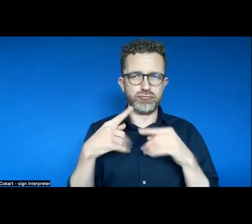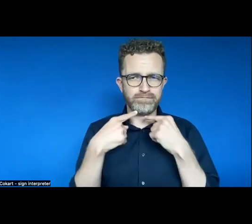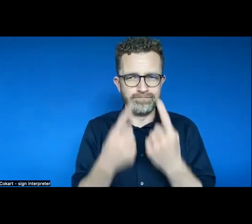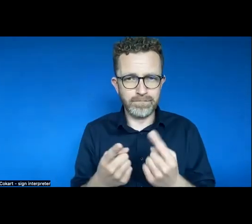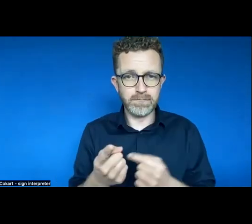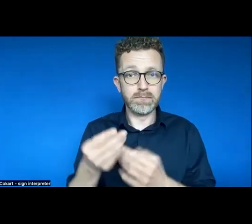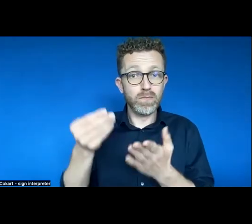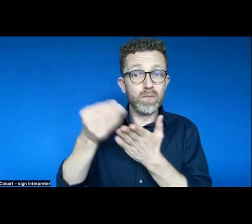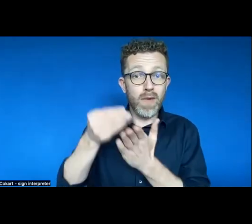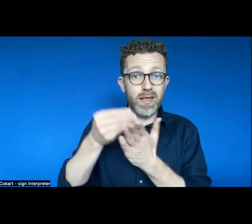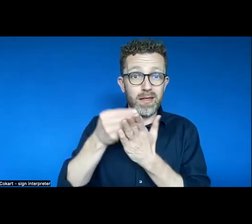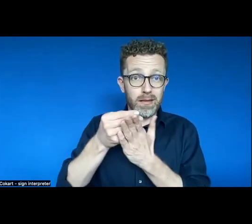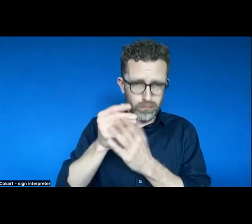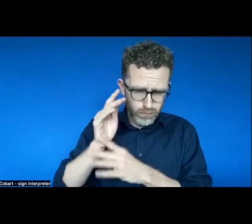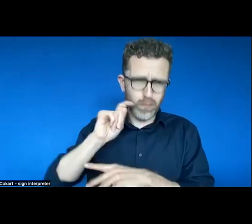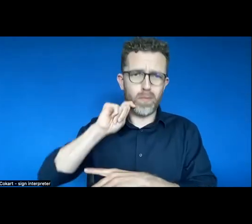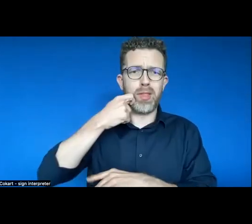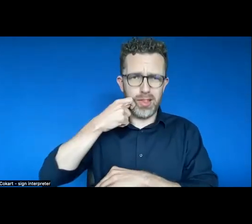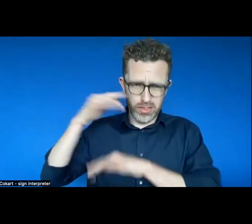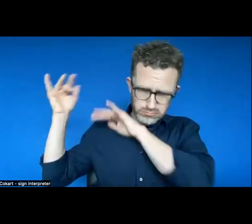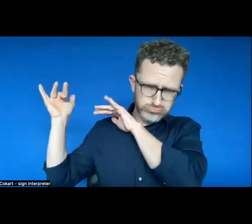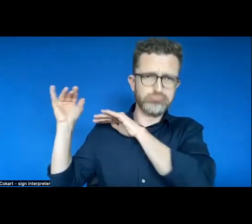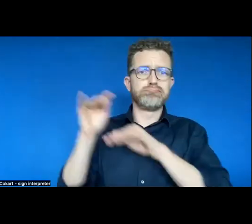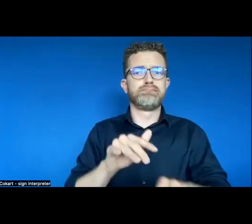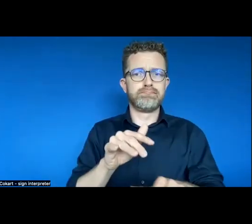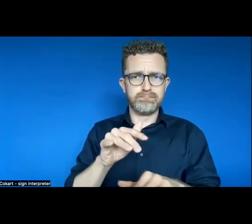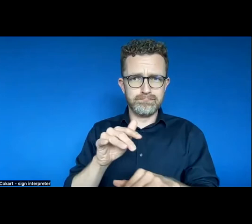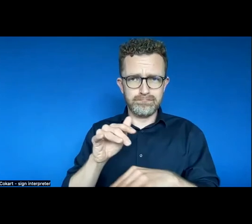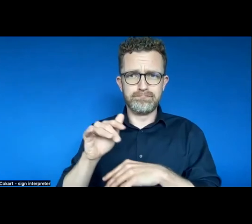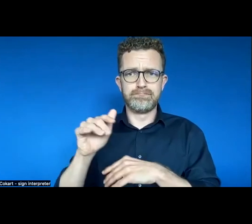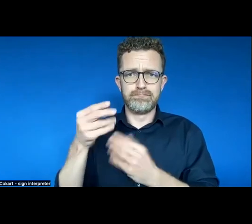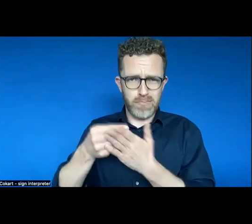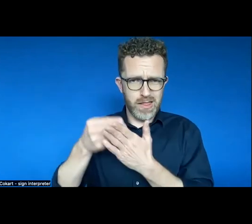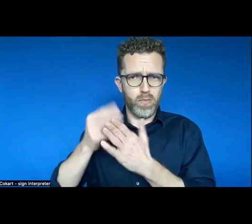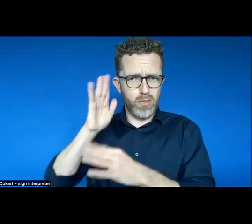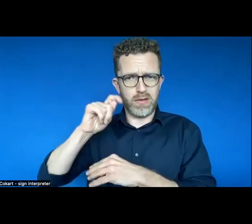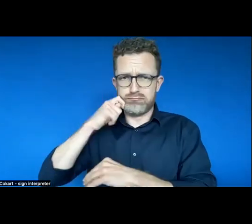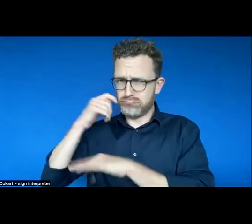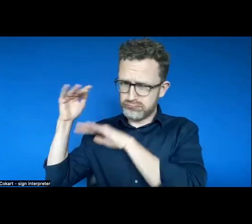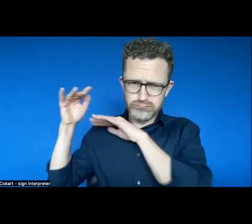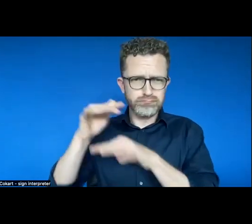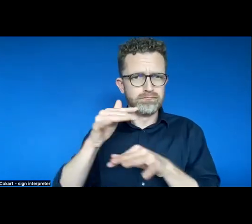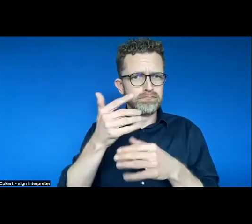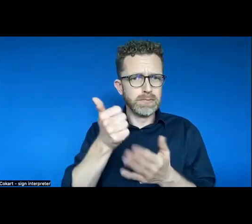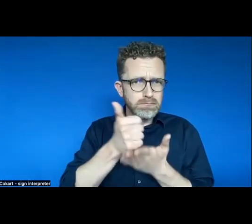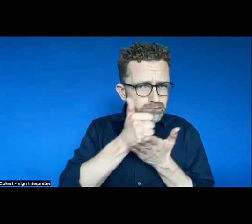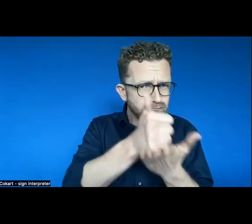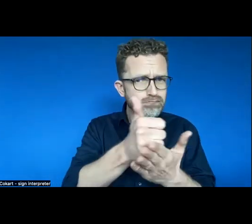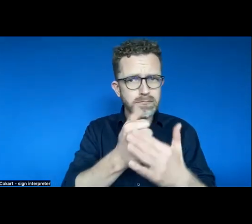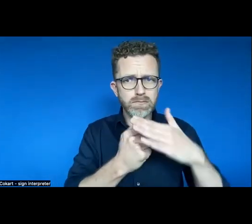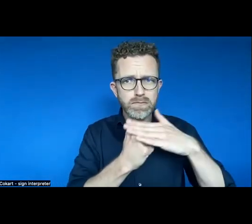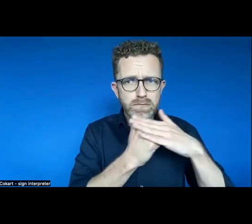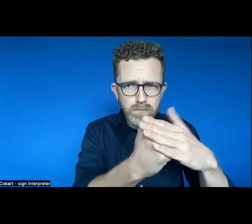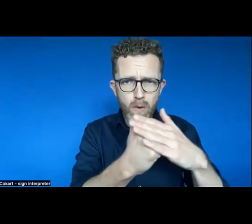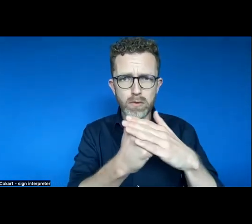come to help Ukraine, and it is always to remind to the government and international donors